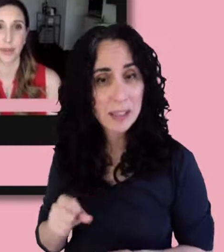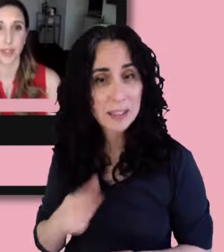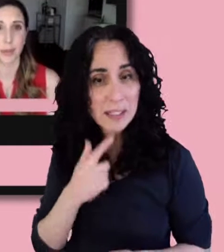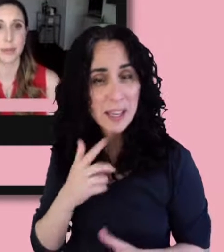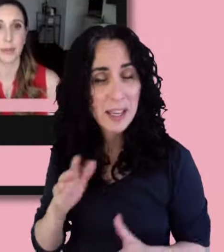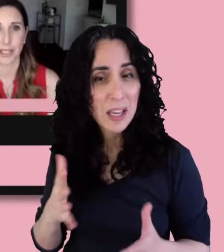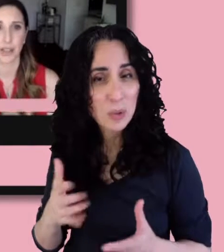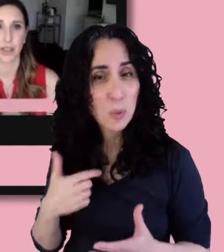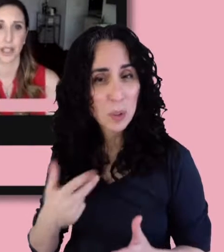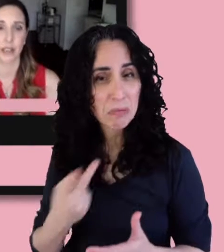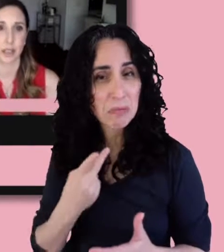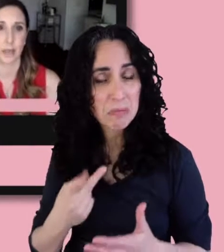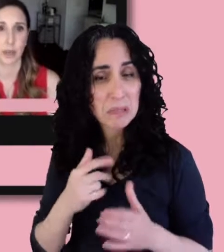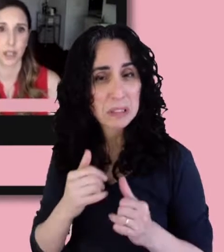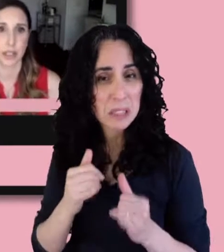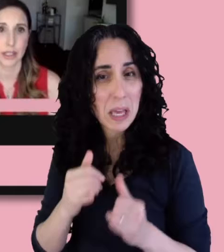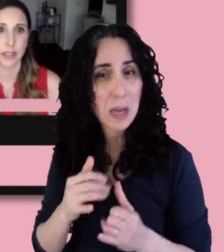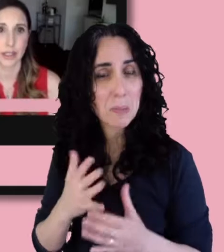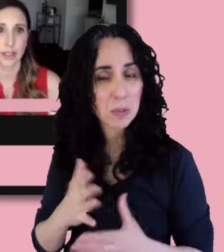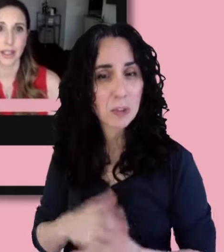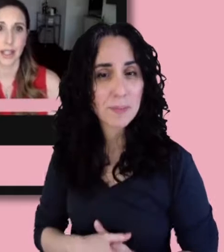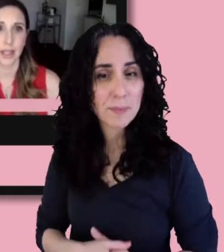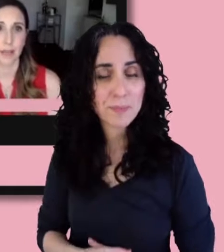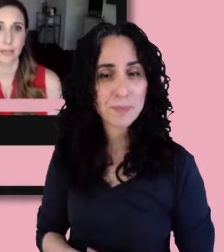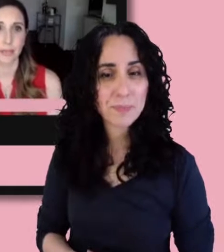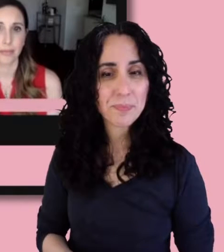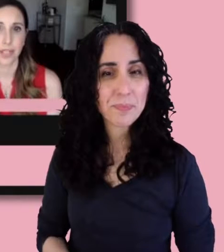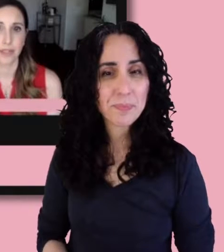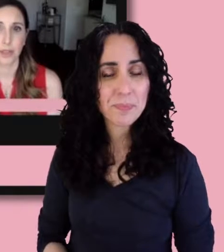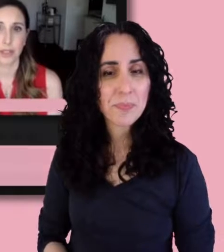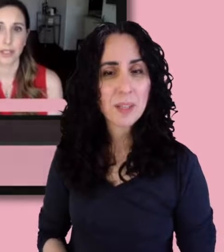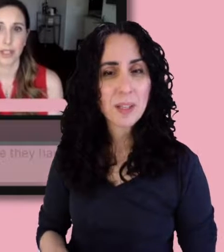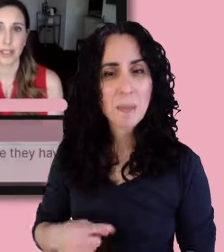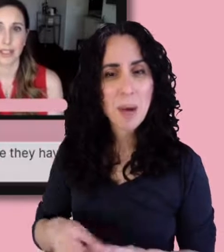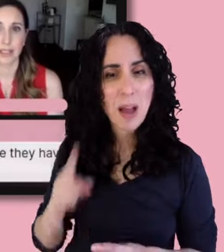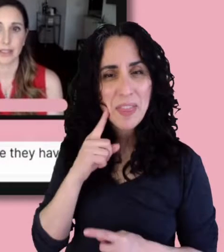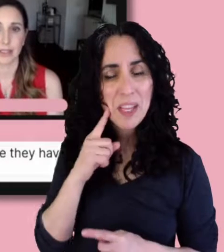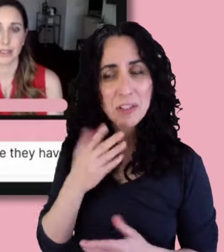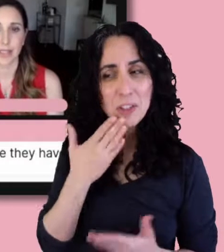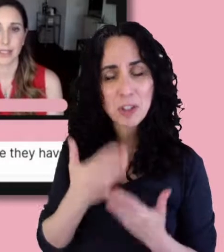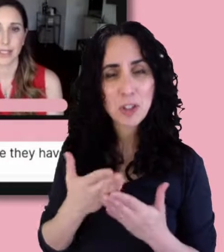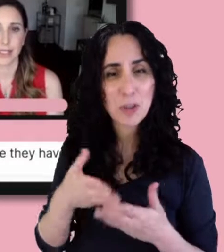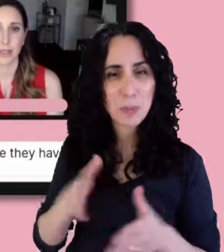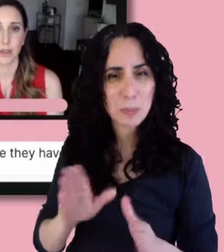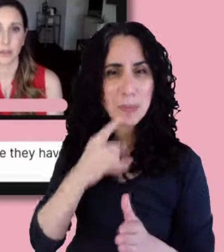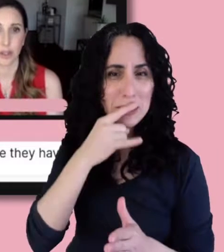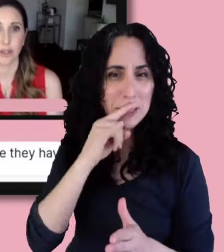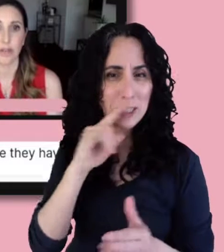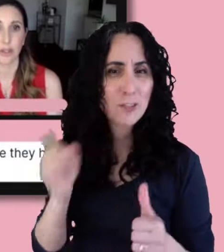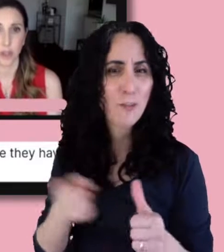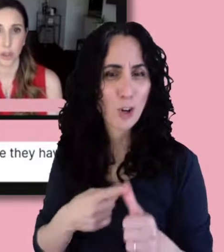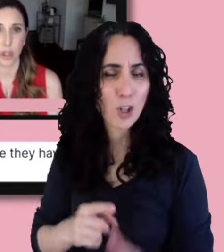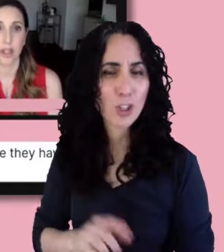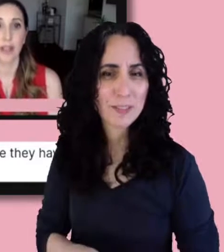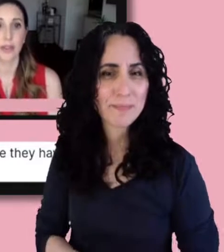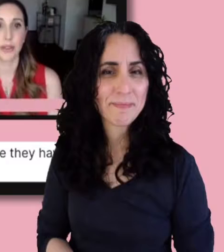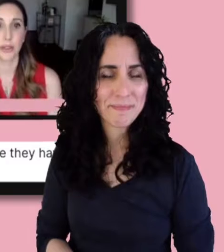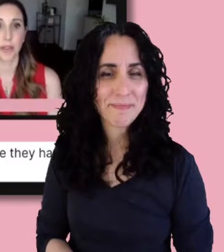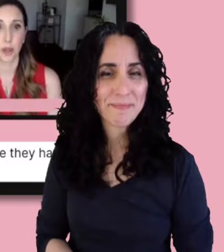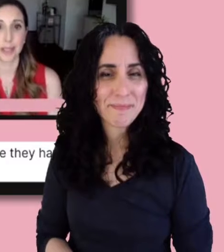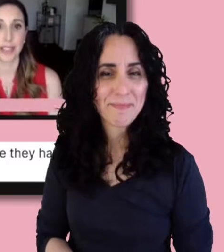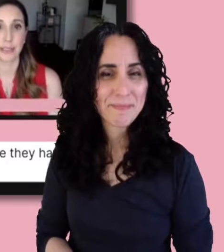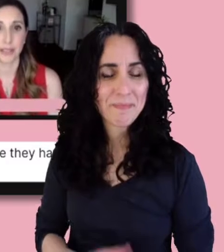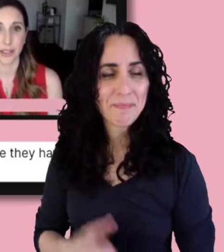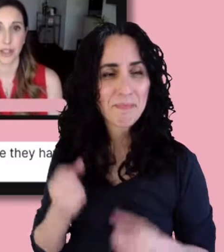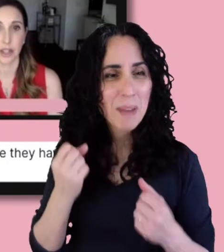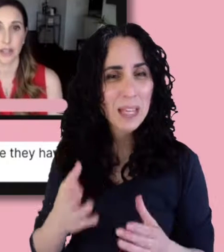too, and maybe we can share in that emotion. Mm, Um, love that. it's always good, I think, to let the kids go first, for sure. There's